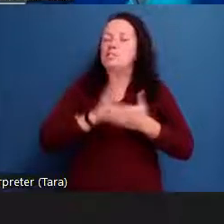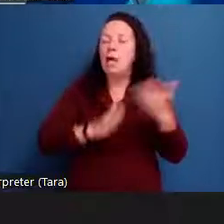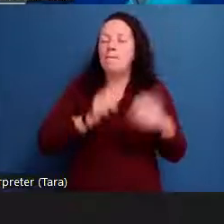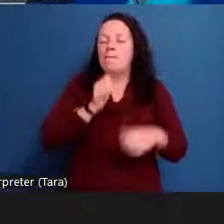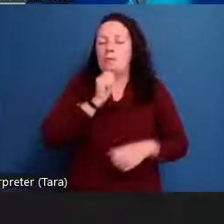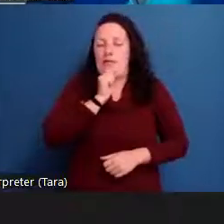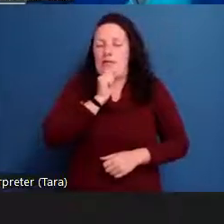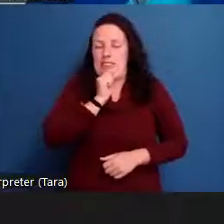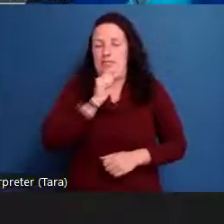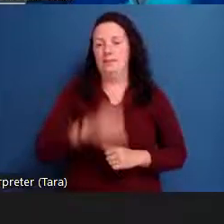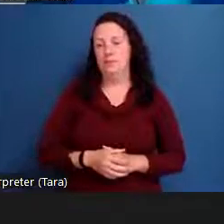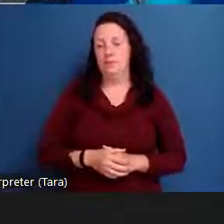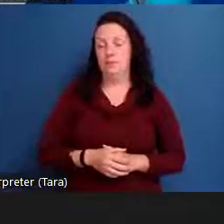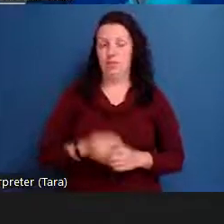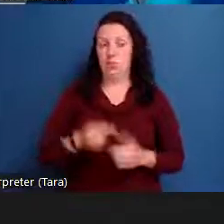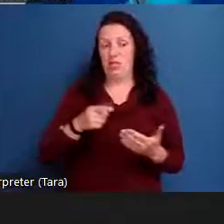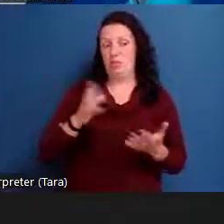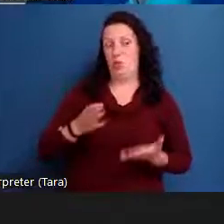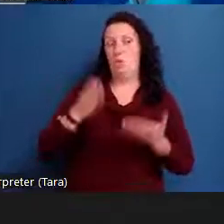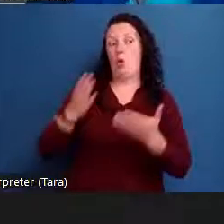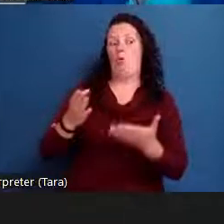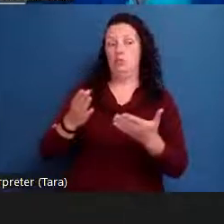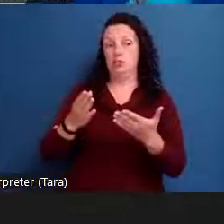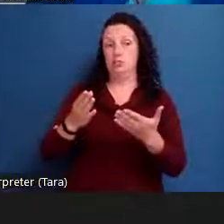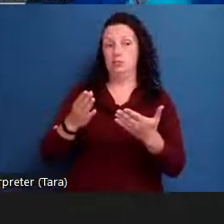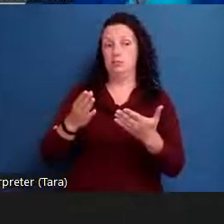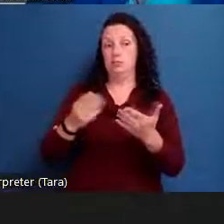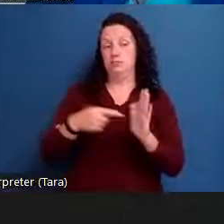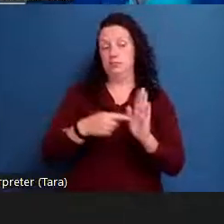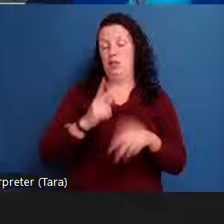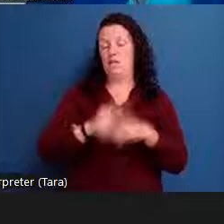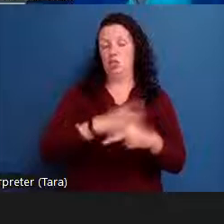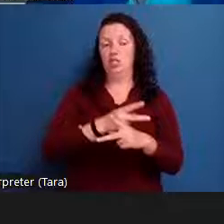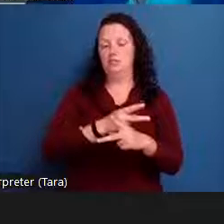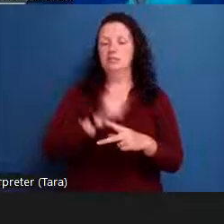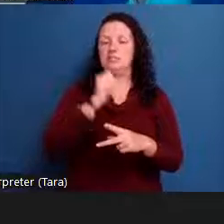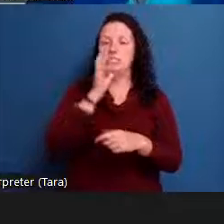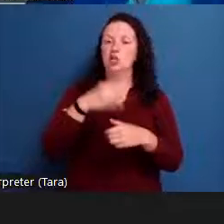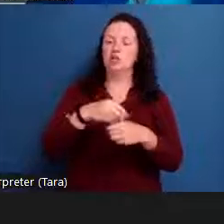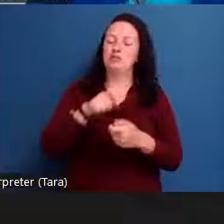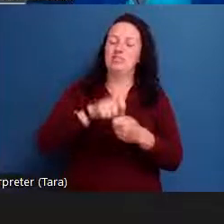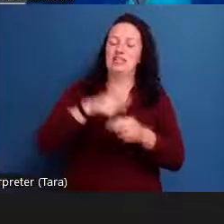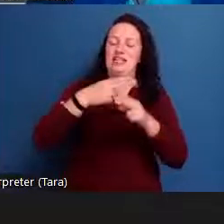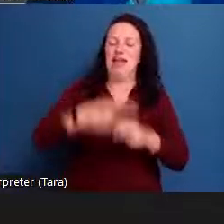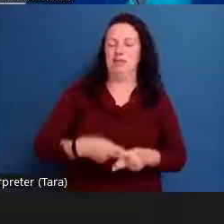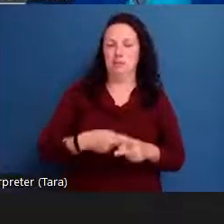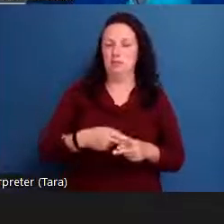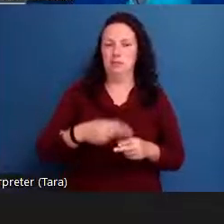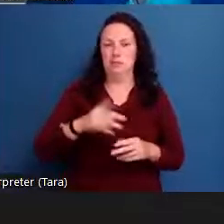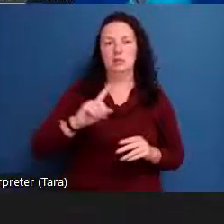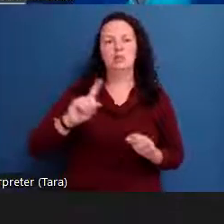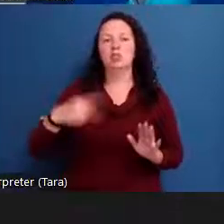addition excludes written names of commissioners in communications. So it is just an acknowledgement